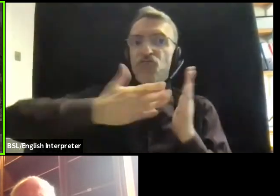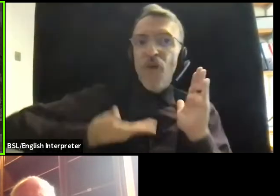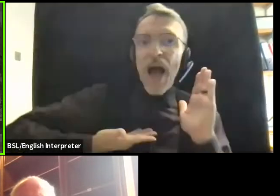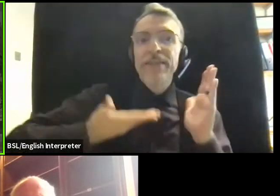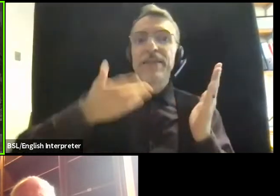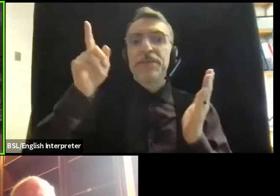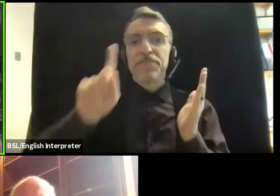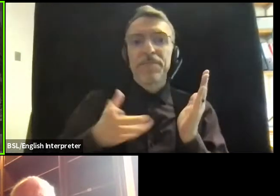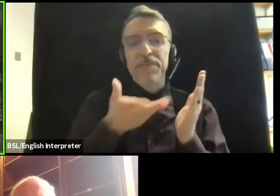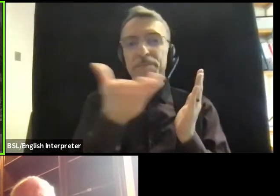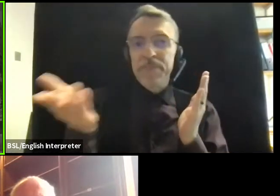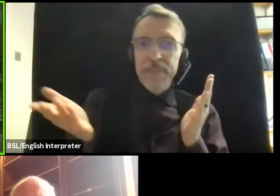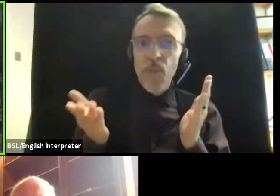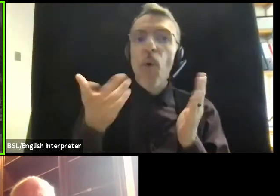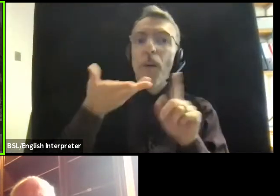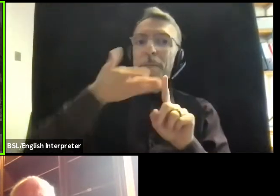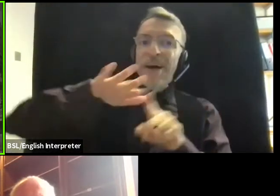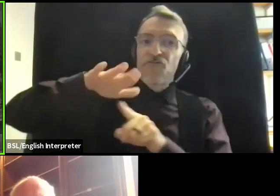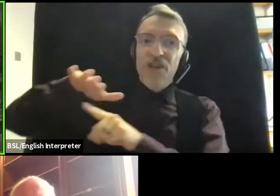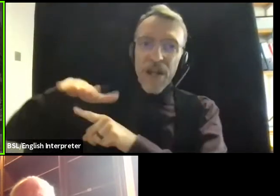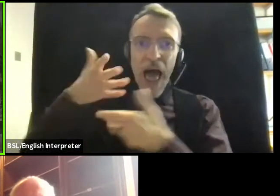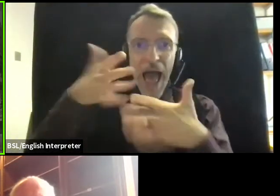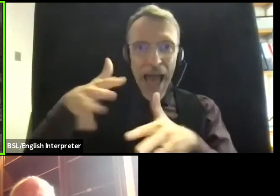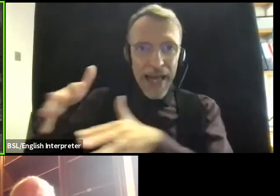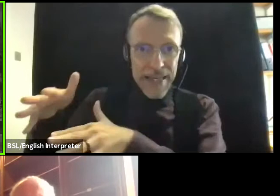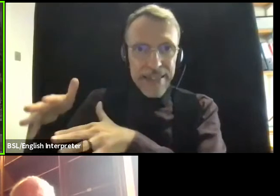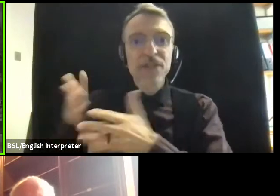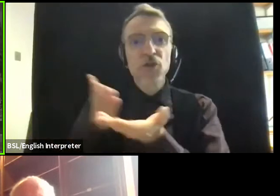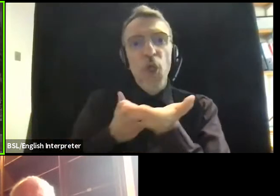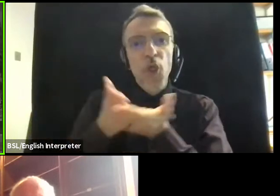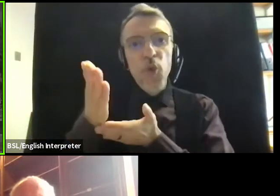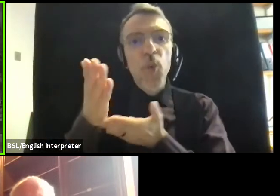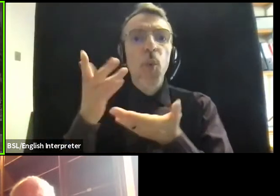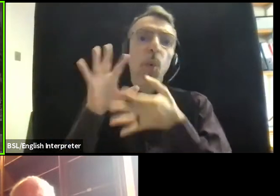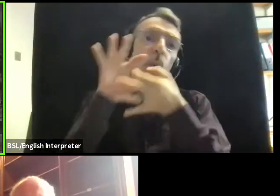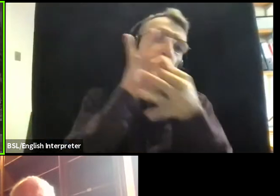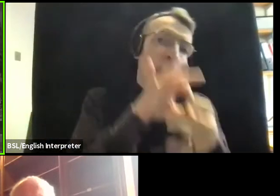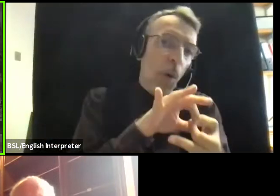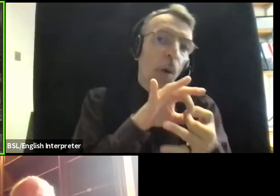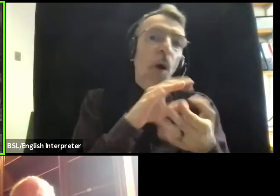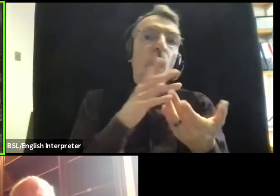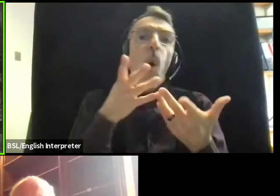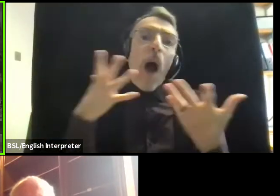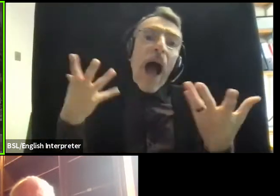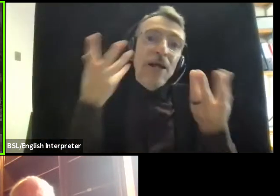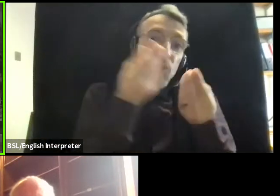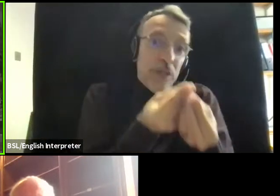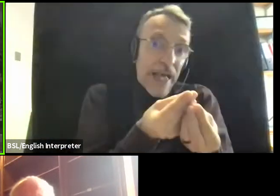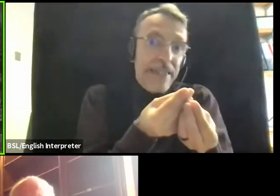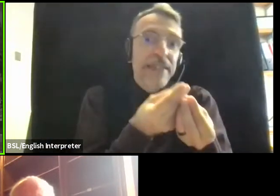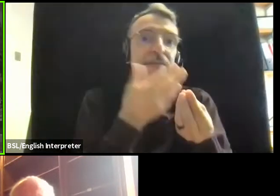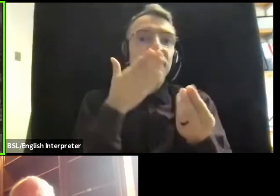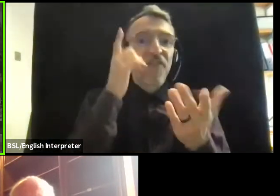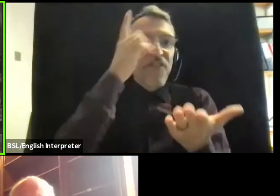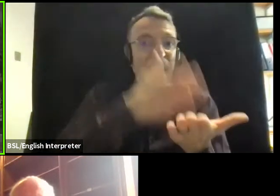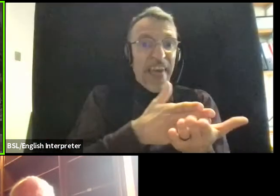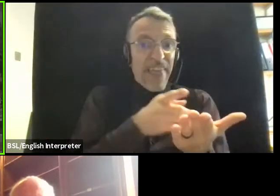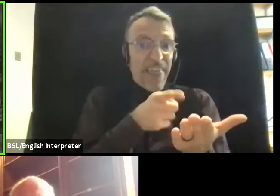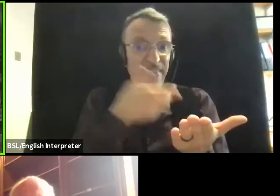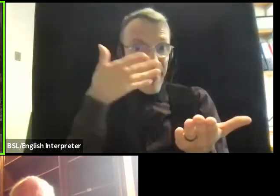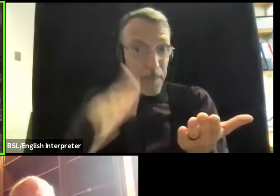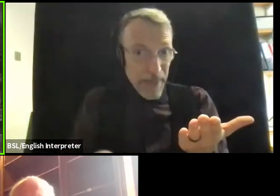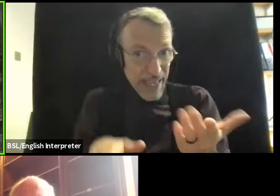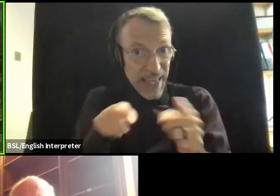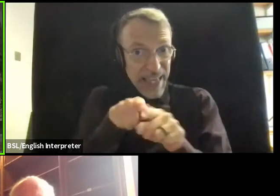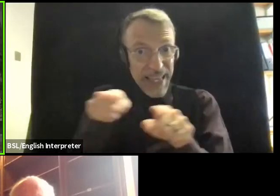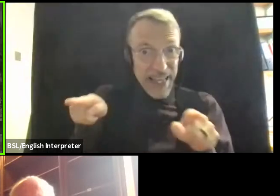of people who are marginalized on account of being affiliated or associated with a faith, and